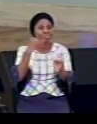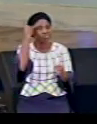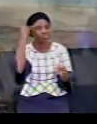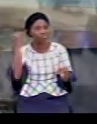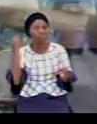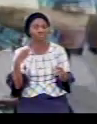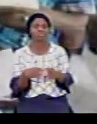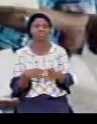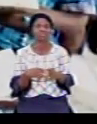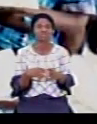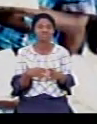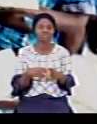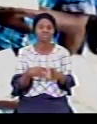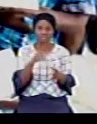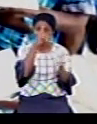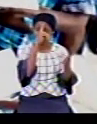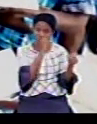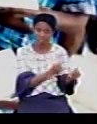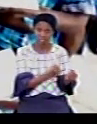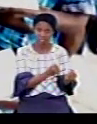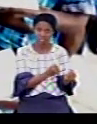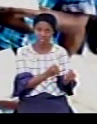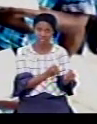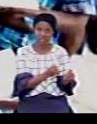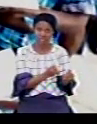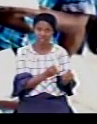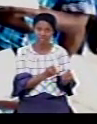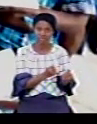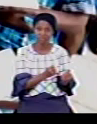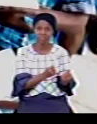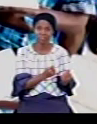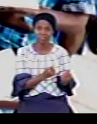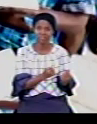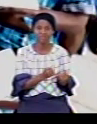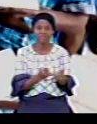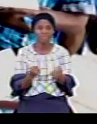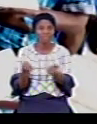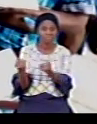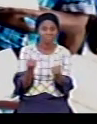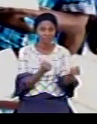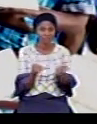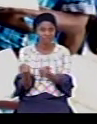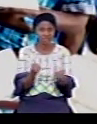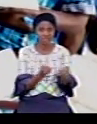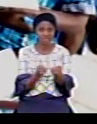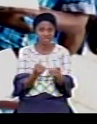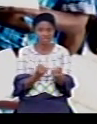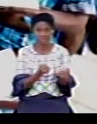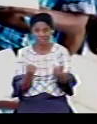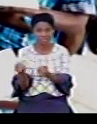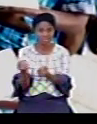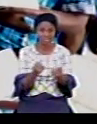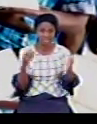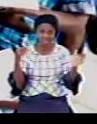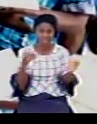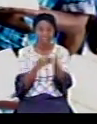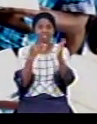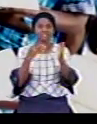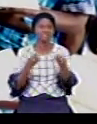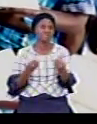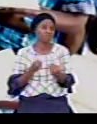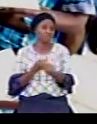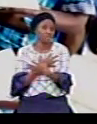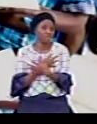trends. Faith contends against fear.